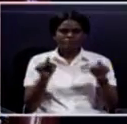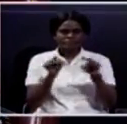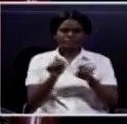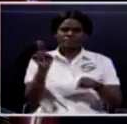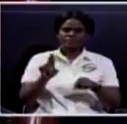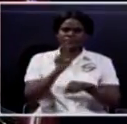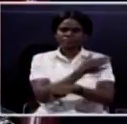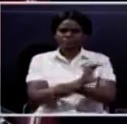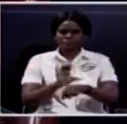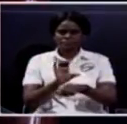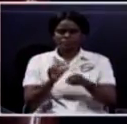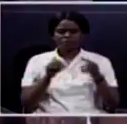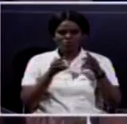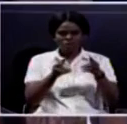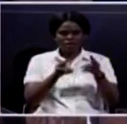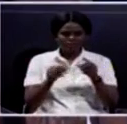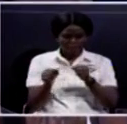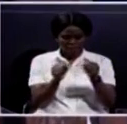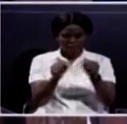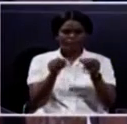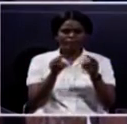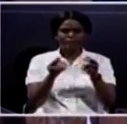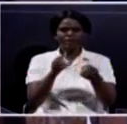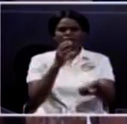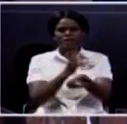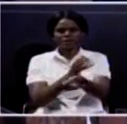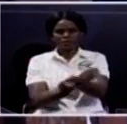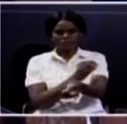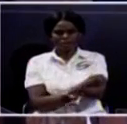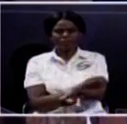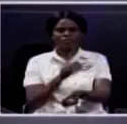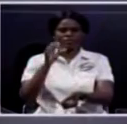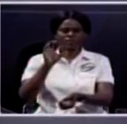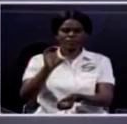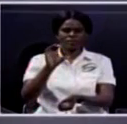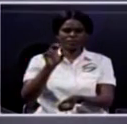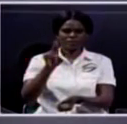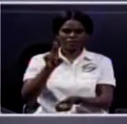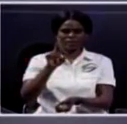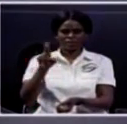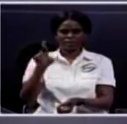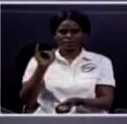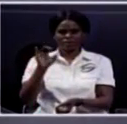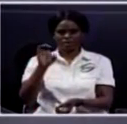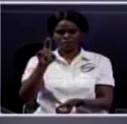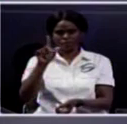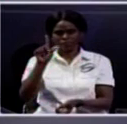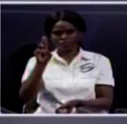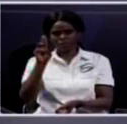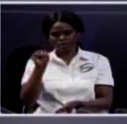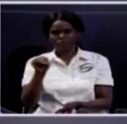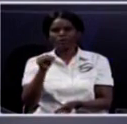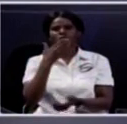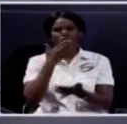Is there a systematic way of doing this? The curriculum is an impact. answer. The impact on the pupils is less, is more stable, more